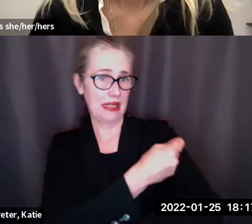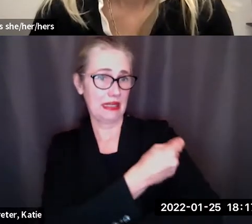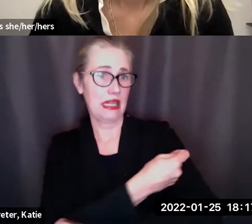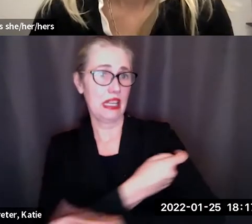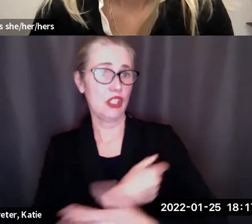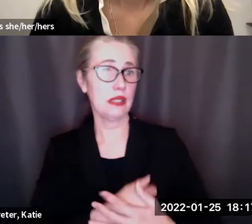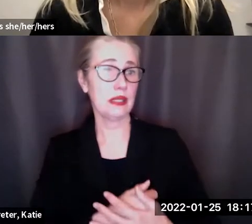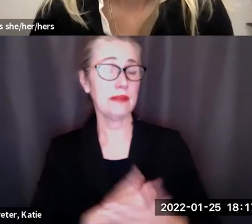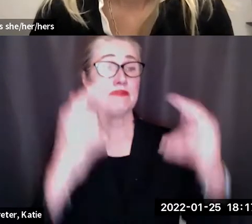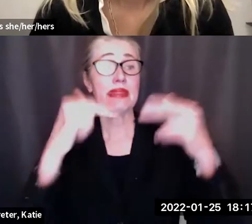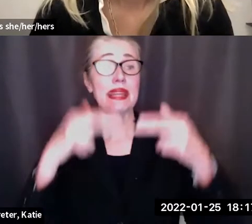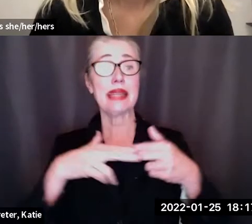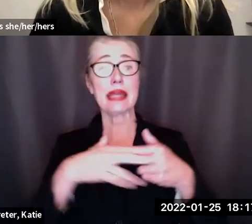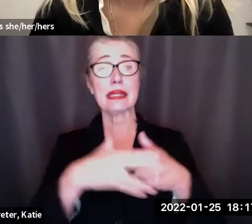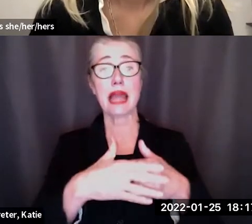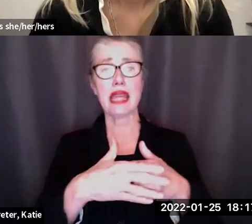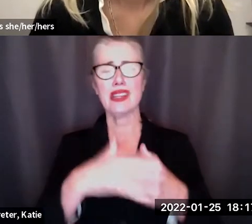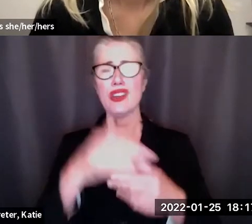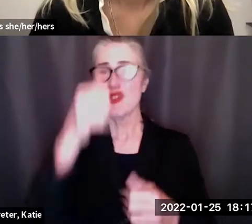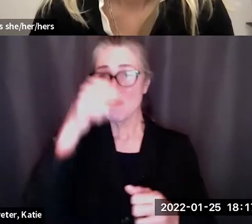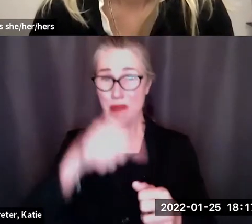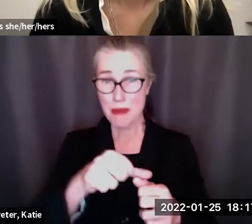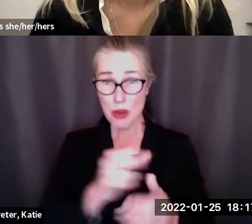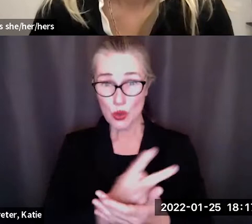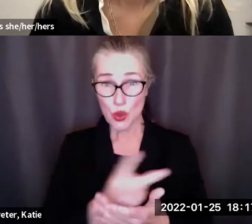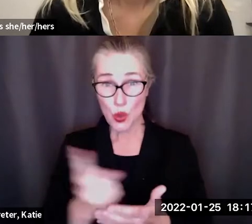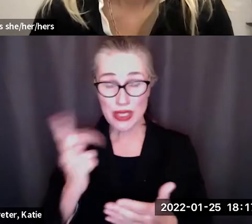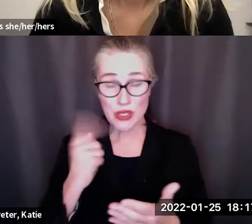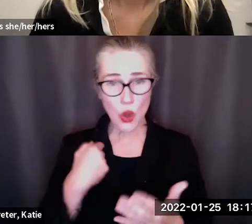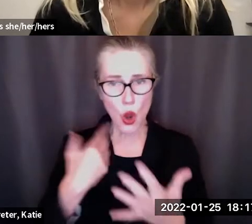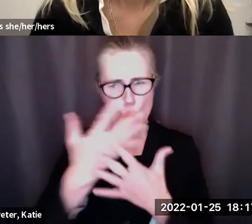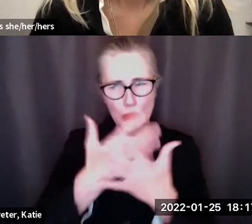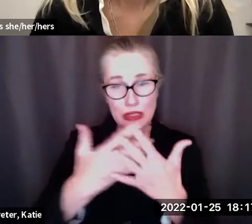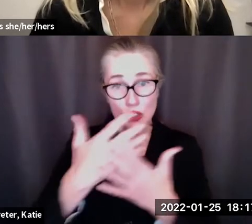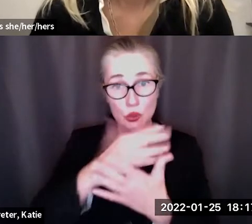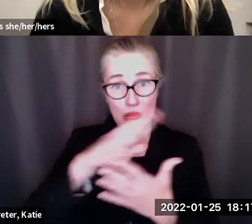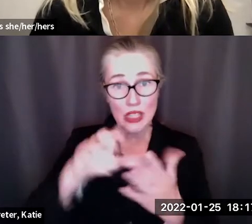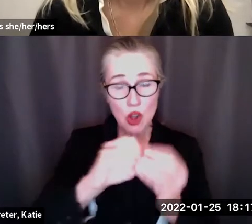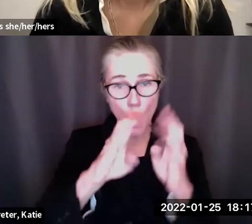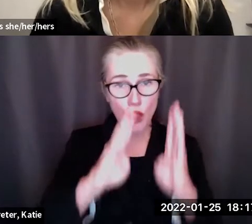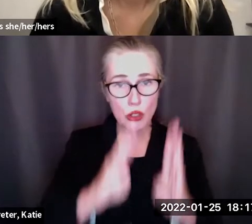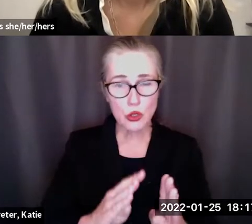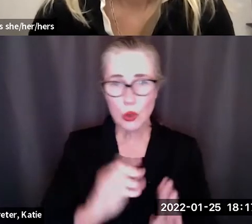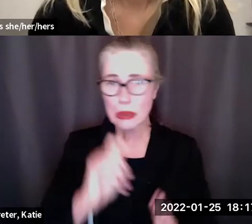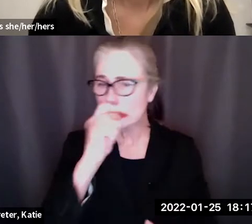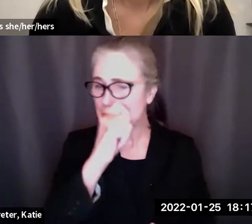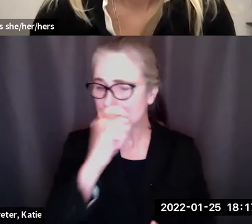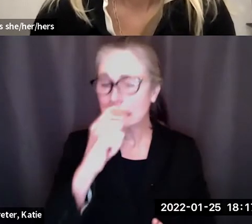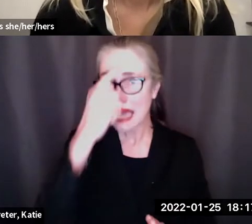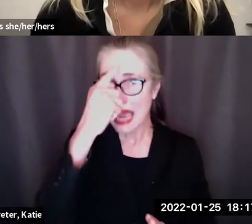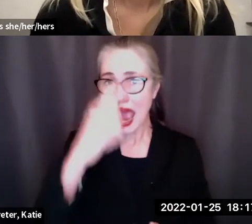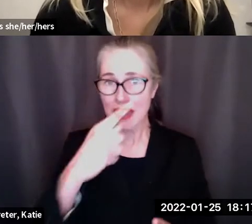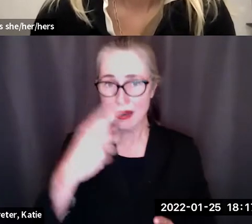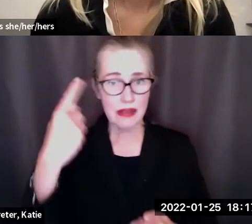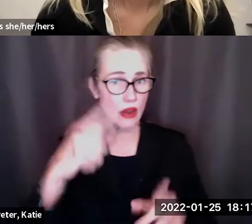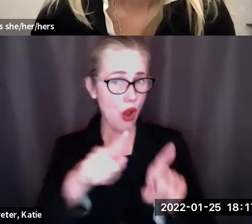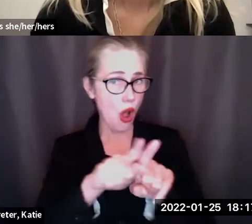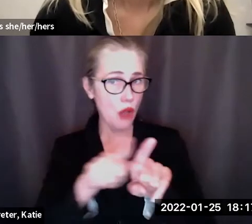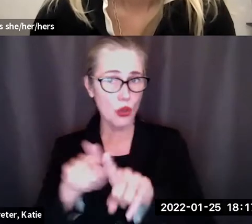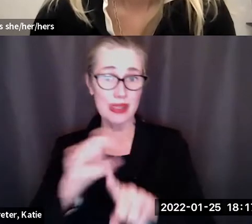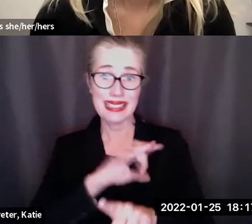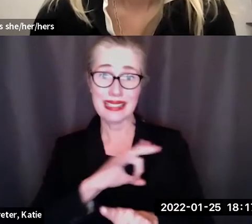okay if you remember two weeks ago we did screening of all the students and the staff in our schools